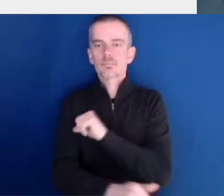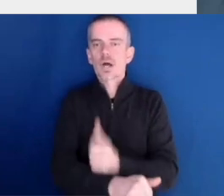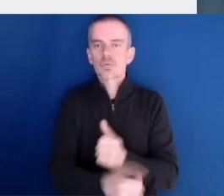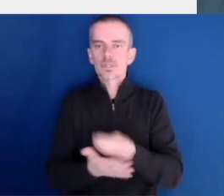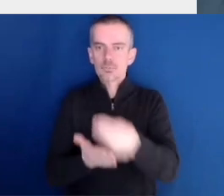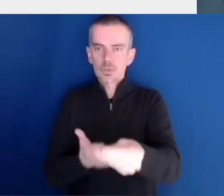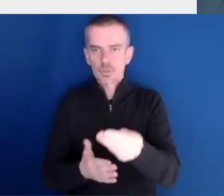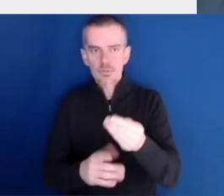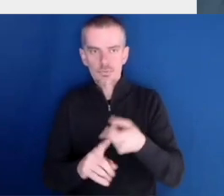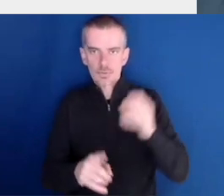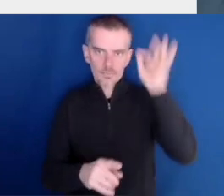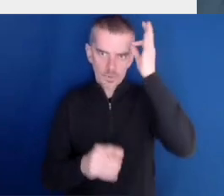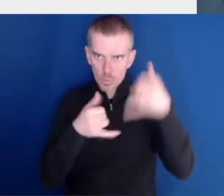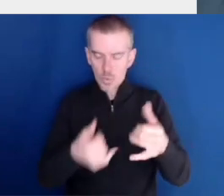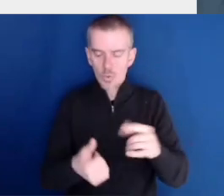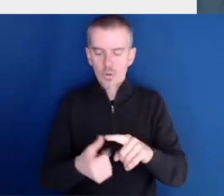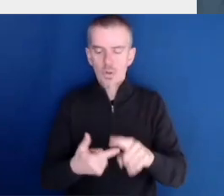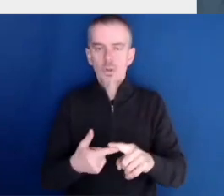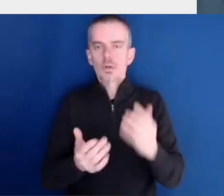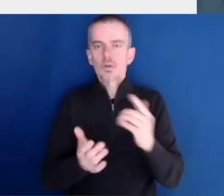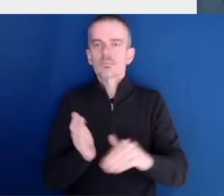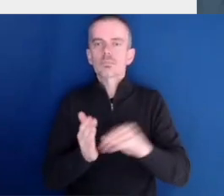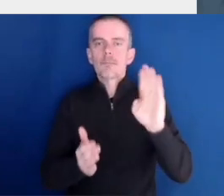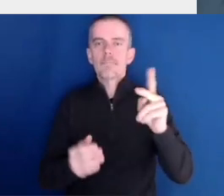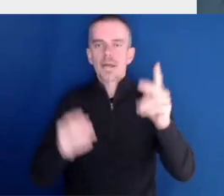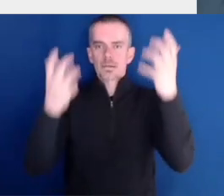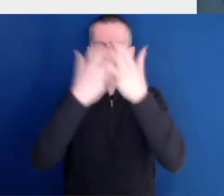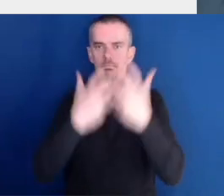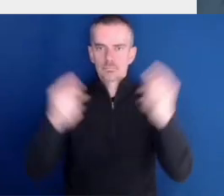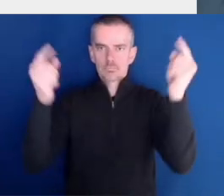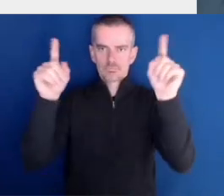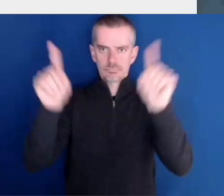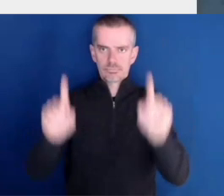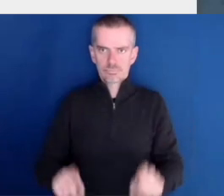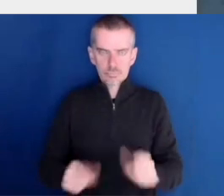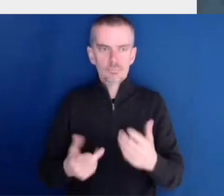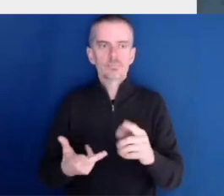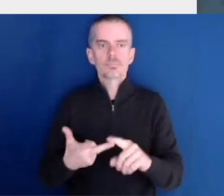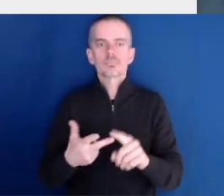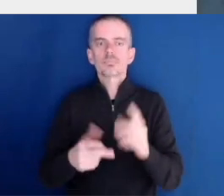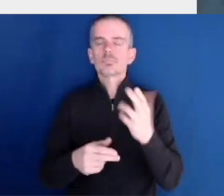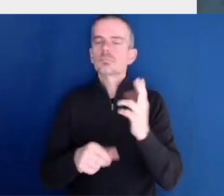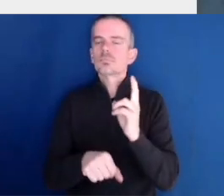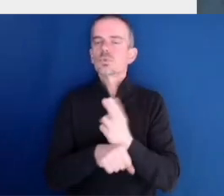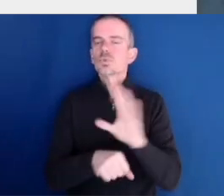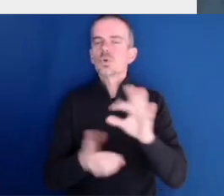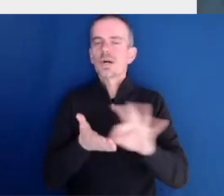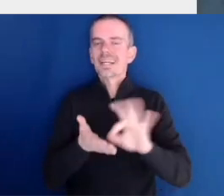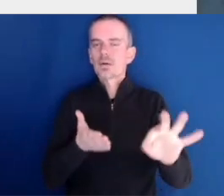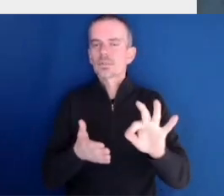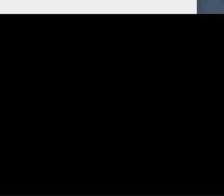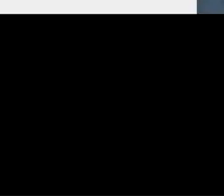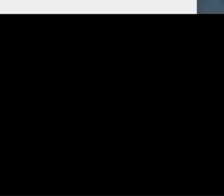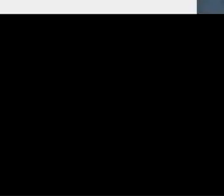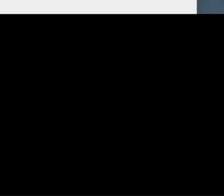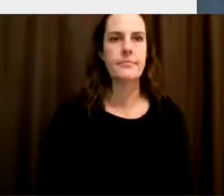award, performing regular bank reconciliations, working within your accounting system to track budget versus actuals, right? It's important to make